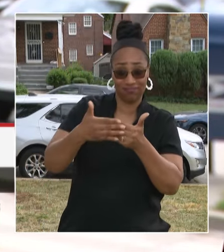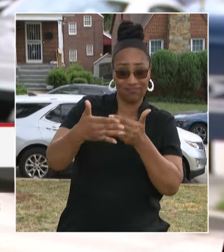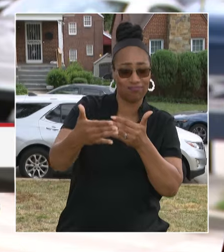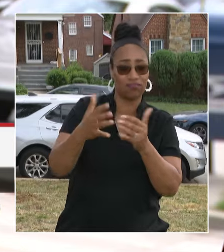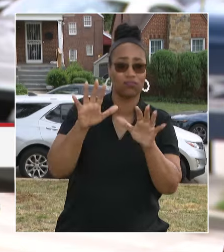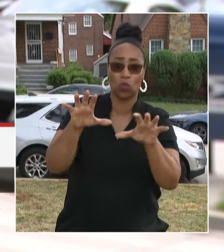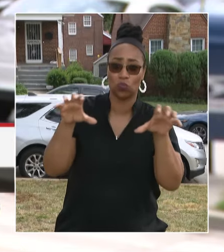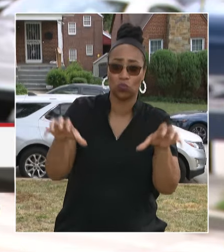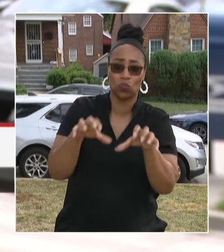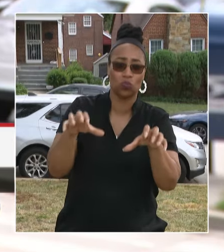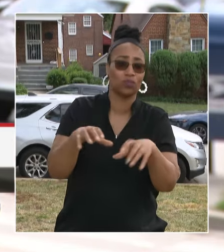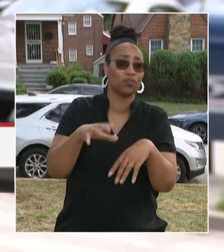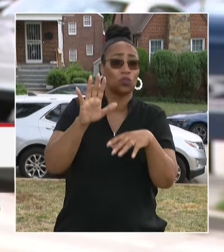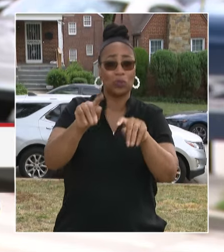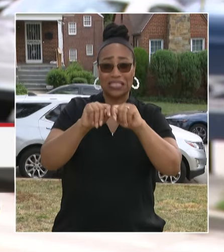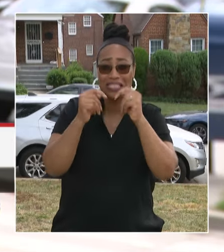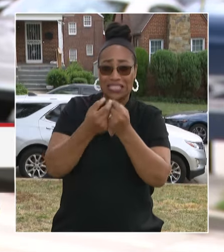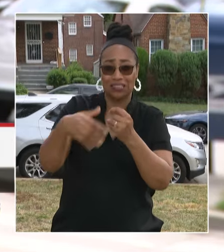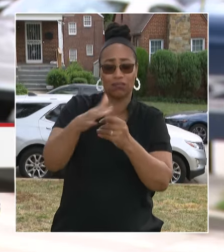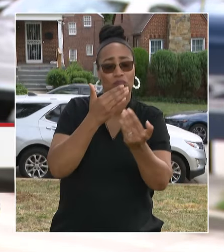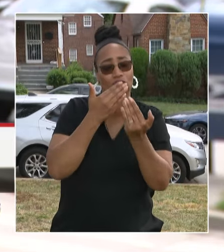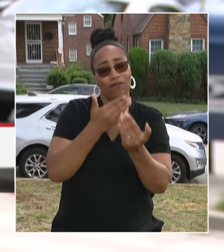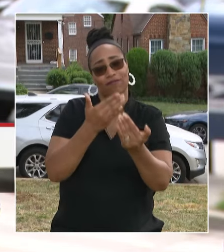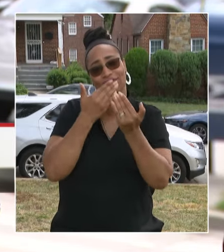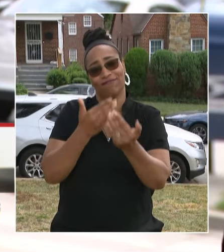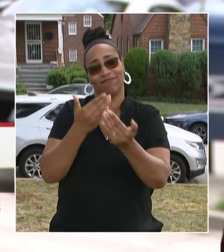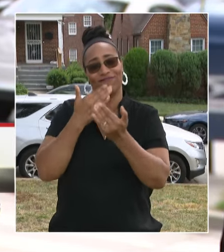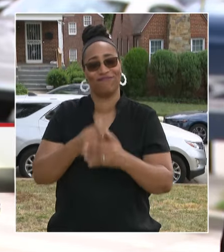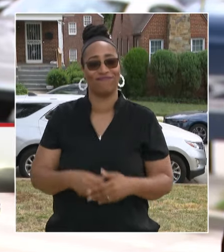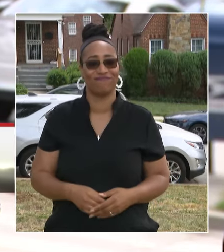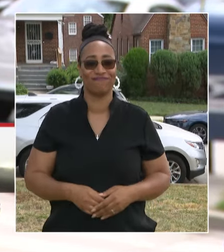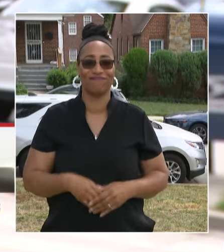has done. We are moving forward and not backwards.